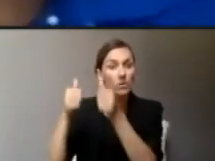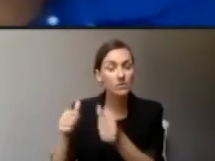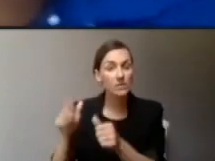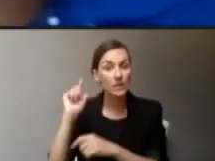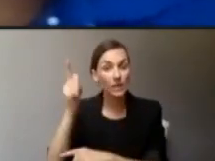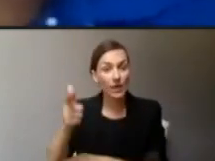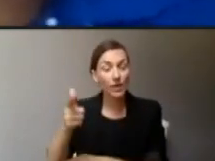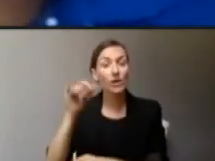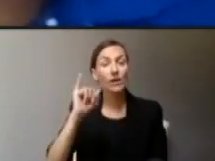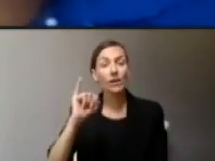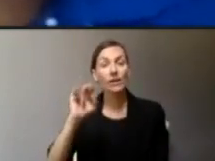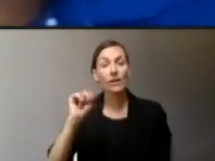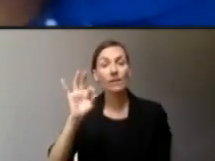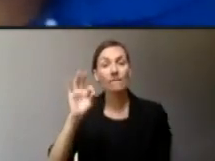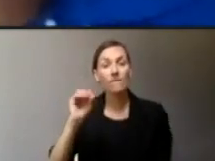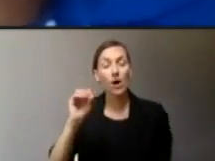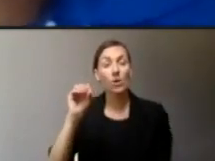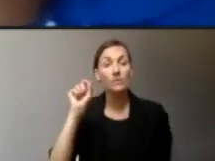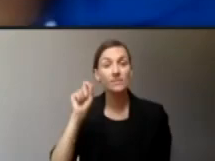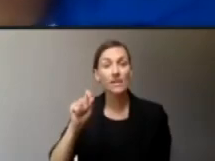is